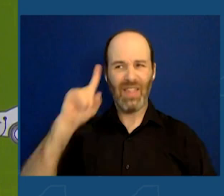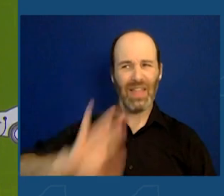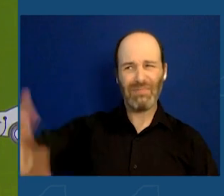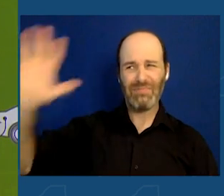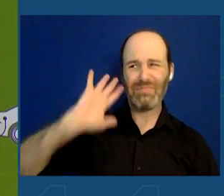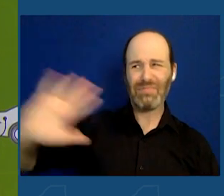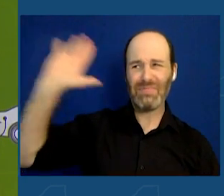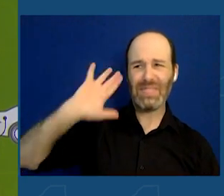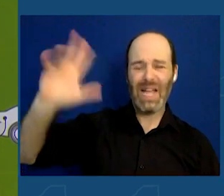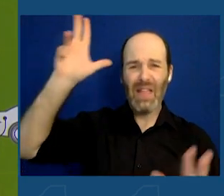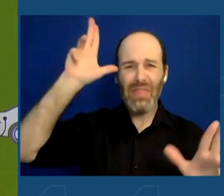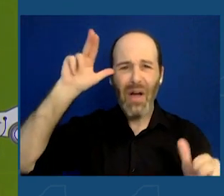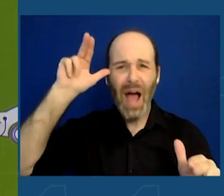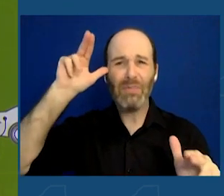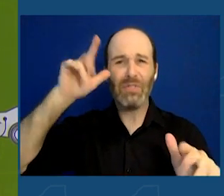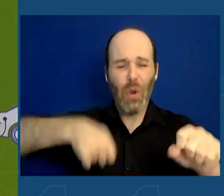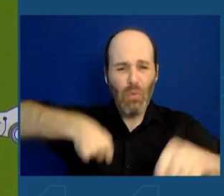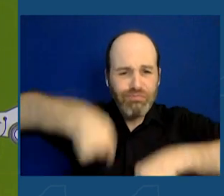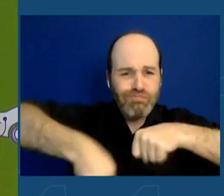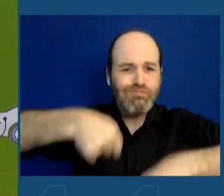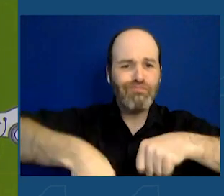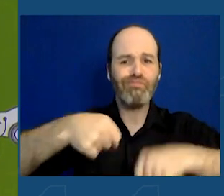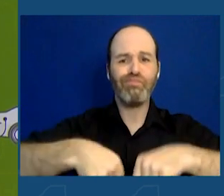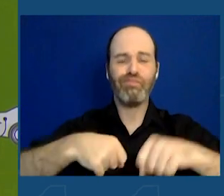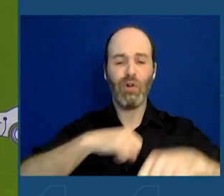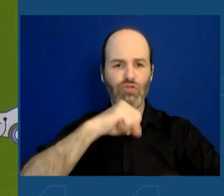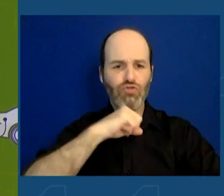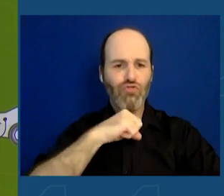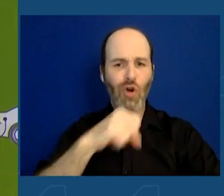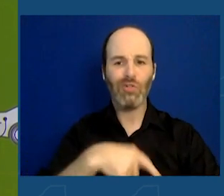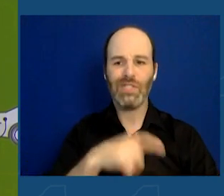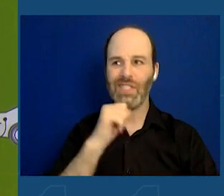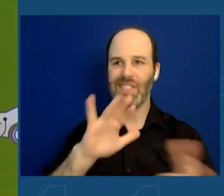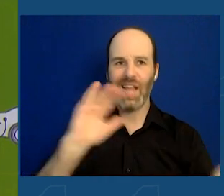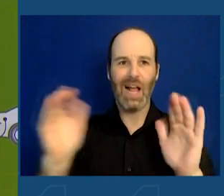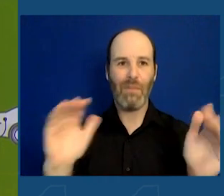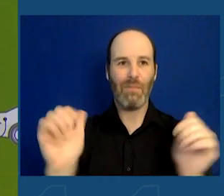all the noise they made. It doesn't compare with what people are